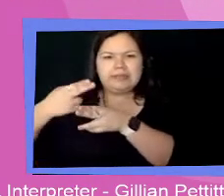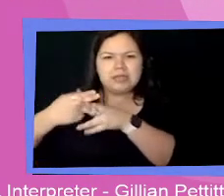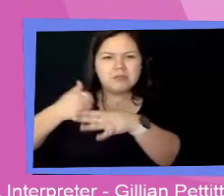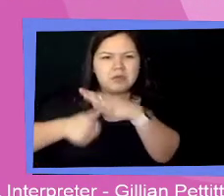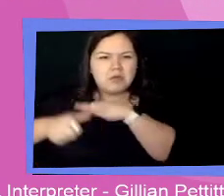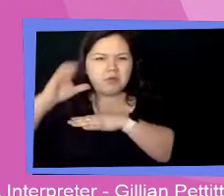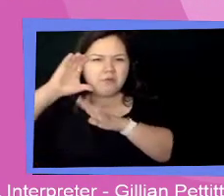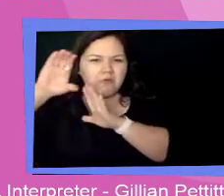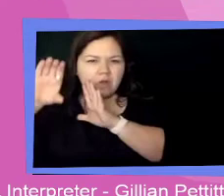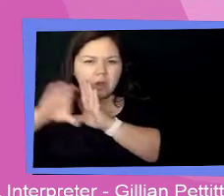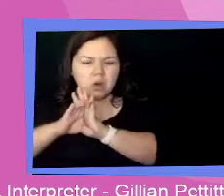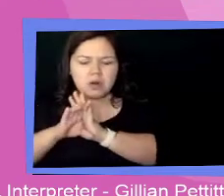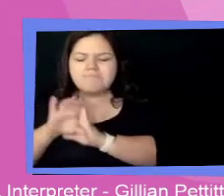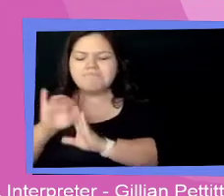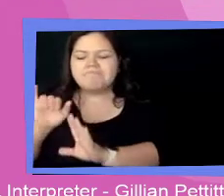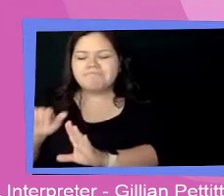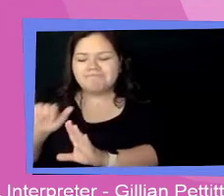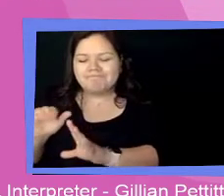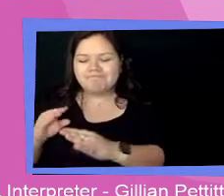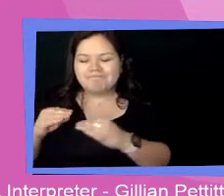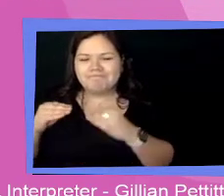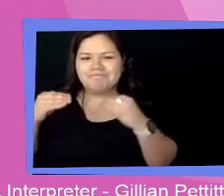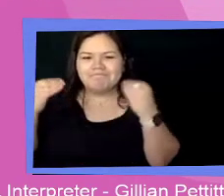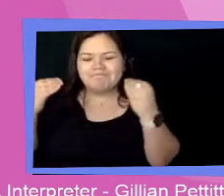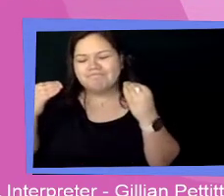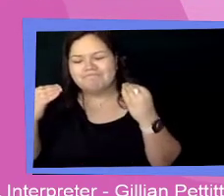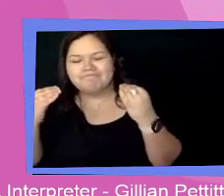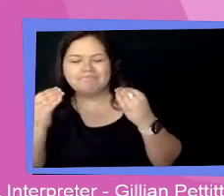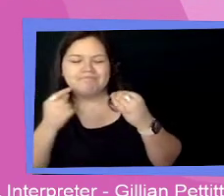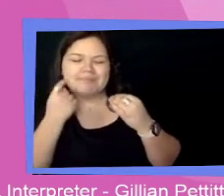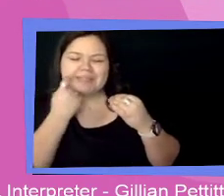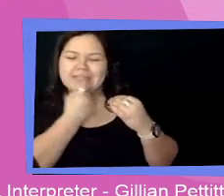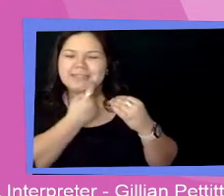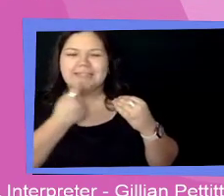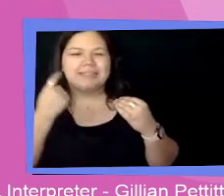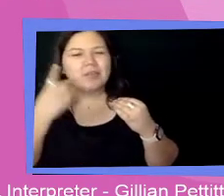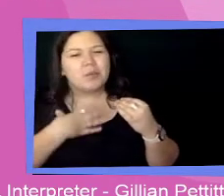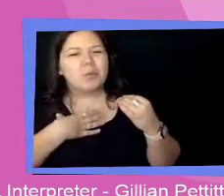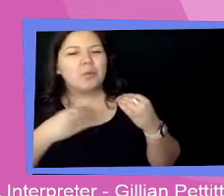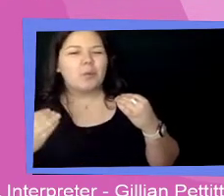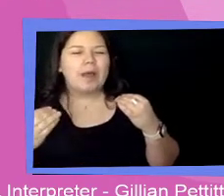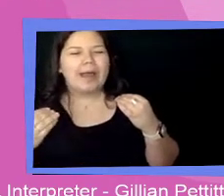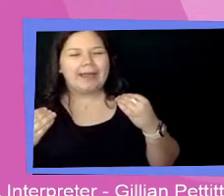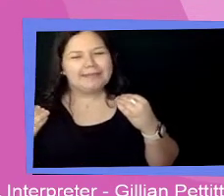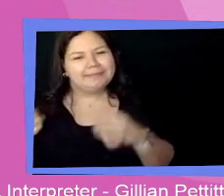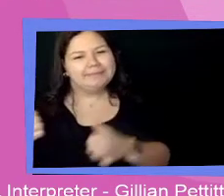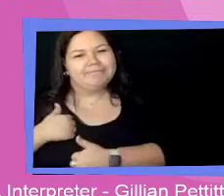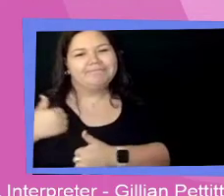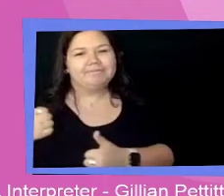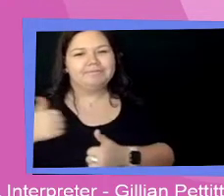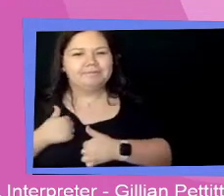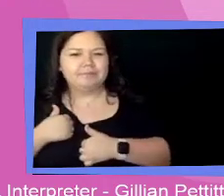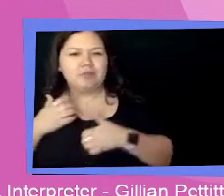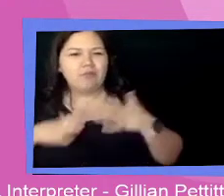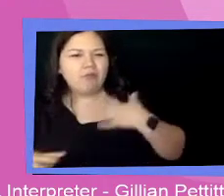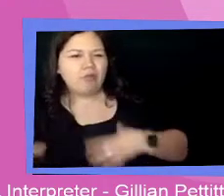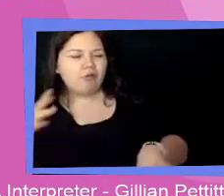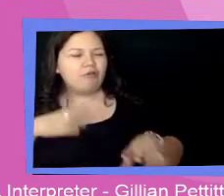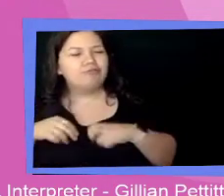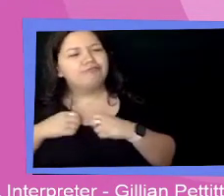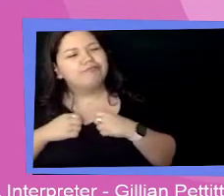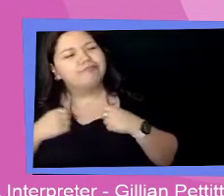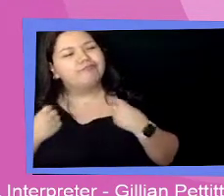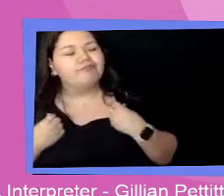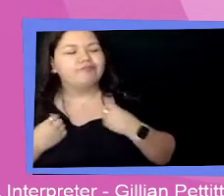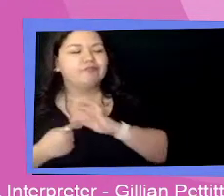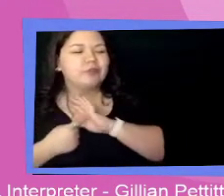took of him. Big smile, white teeth, the color of his military uniform unbuttoned and showing his chest